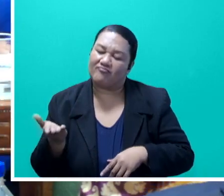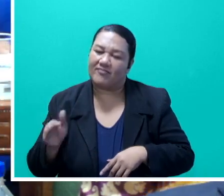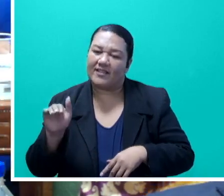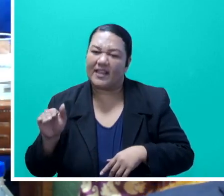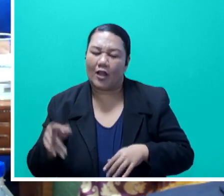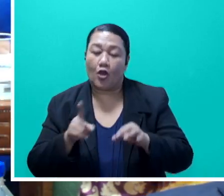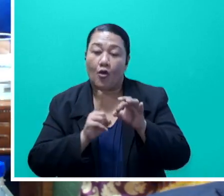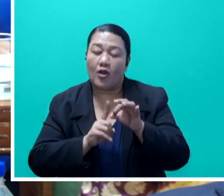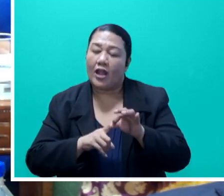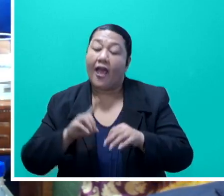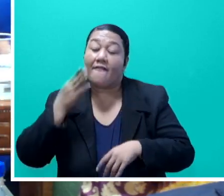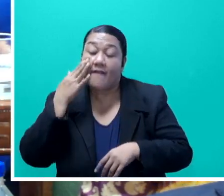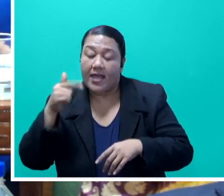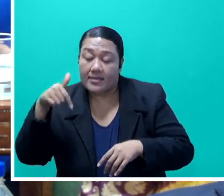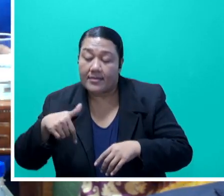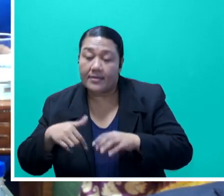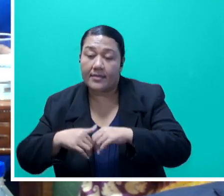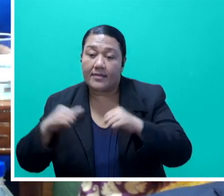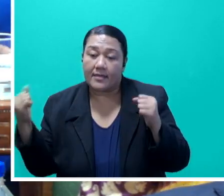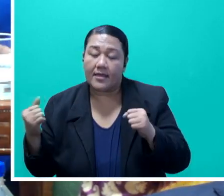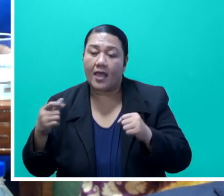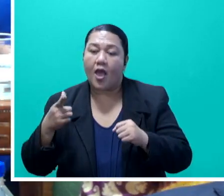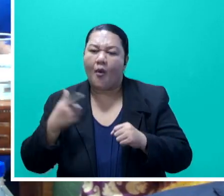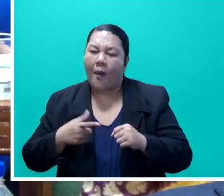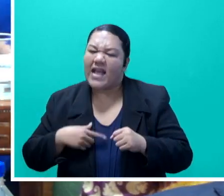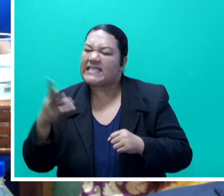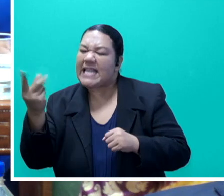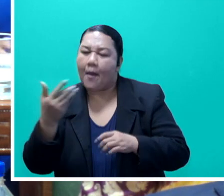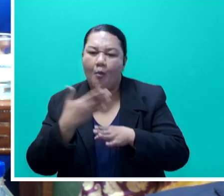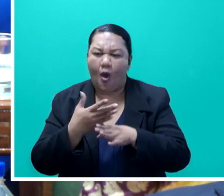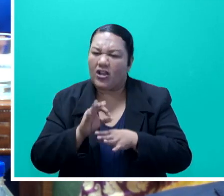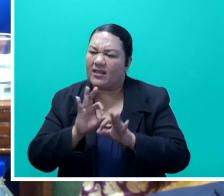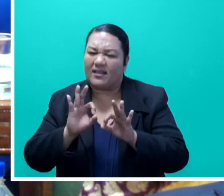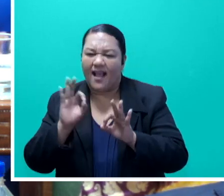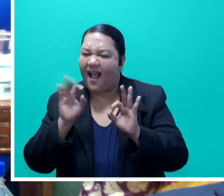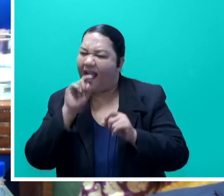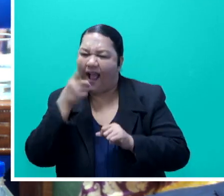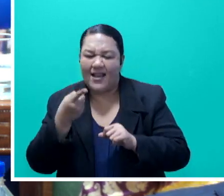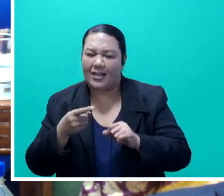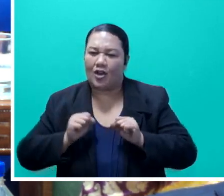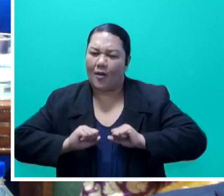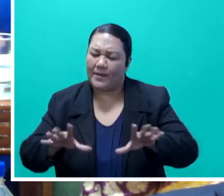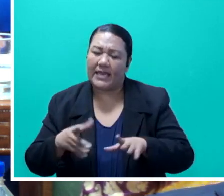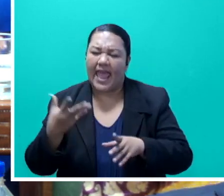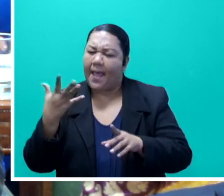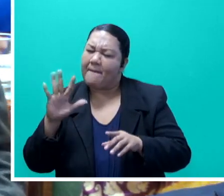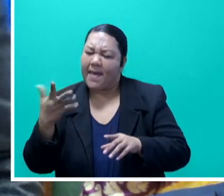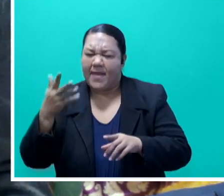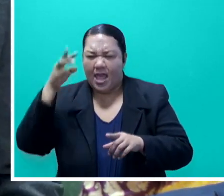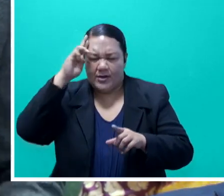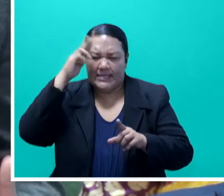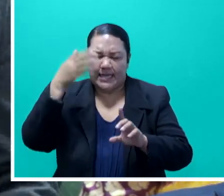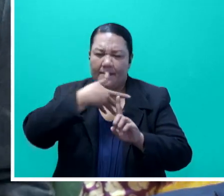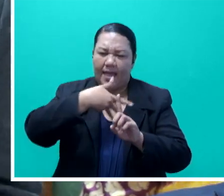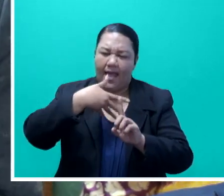and find out exactly why sometimes these works aren't completed. There are various reasoning behind it. There are very rational